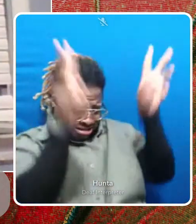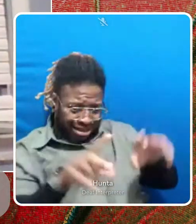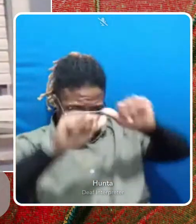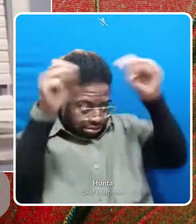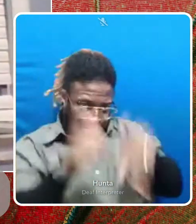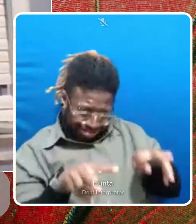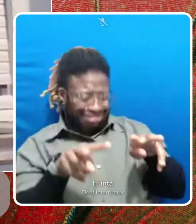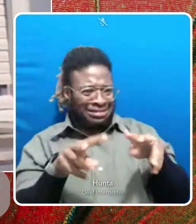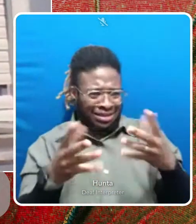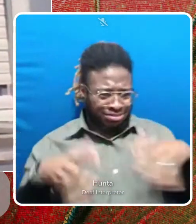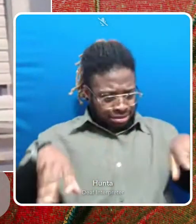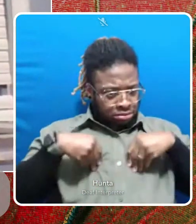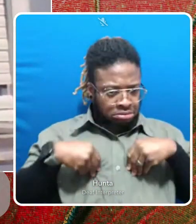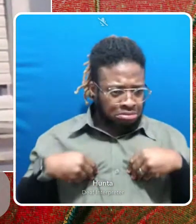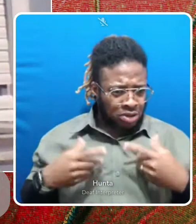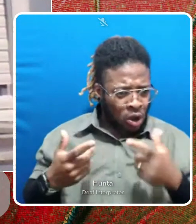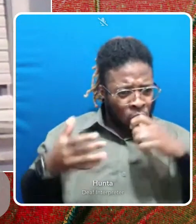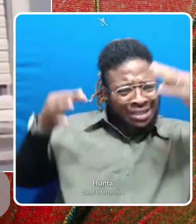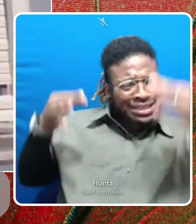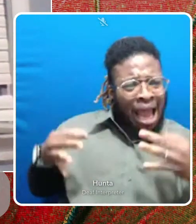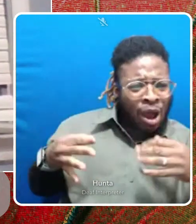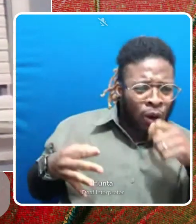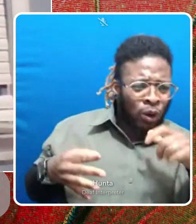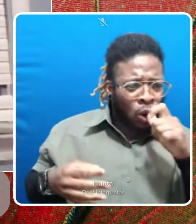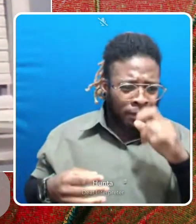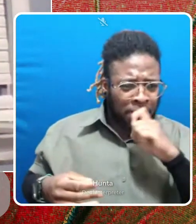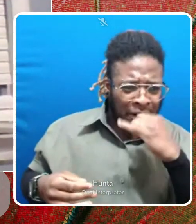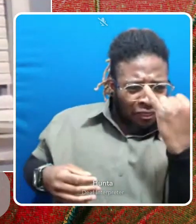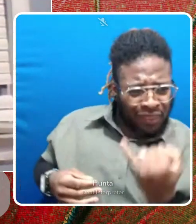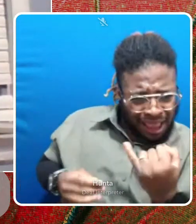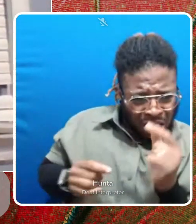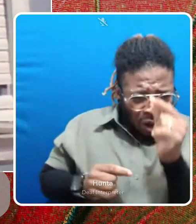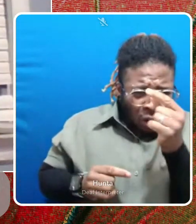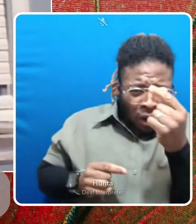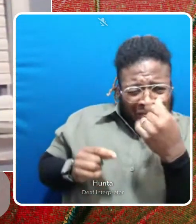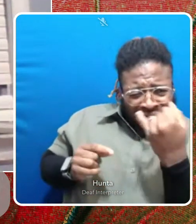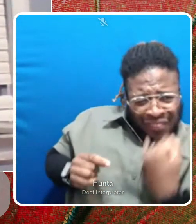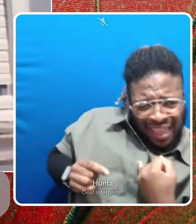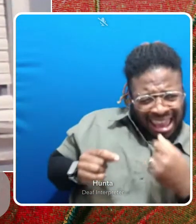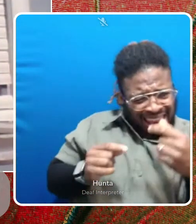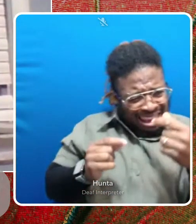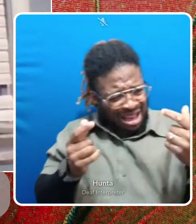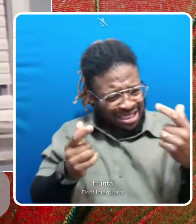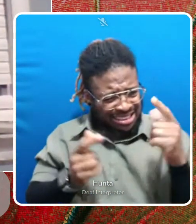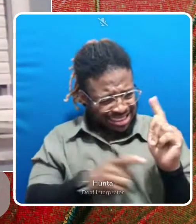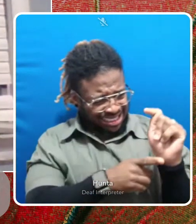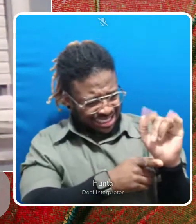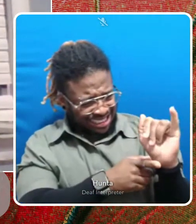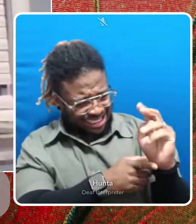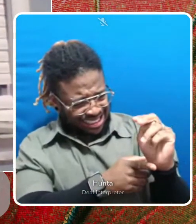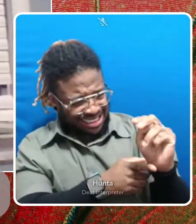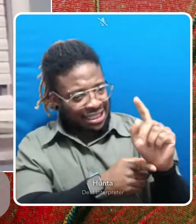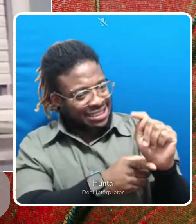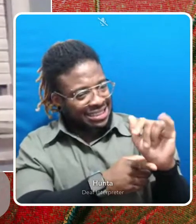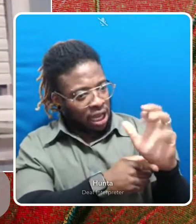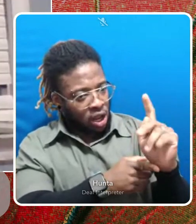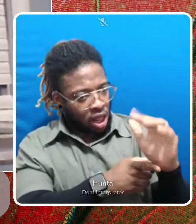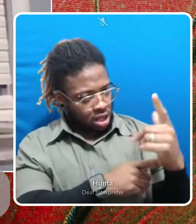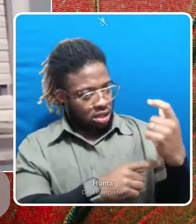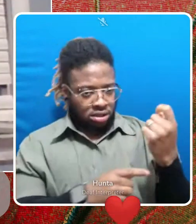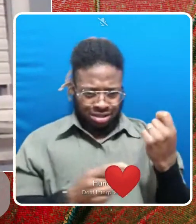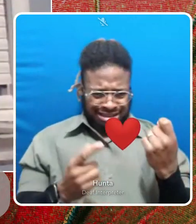fat? Whoever has the mind the size of a Tic Tac? Who signed all these compacts? Who decided this bill is all we got? The predecessors fought too